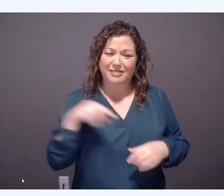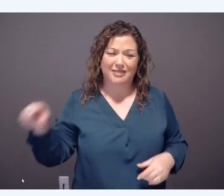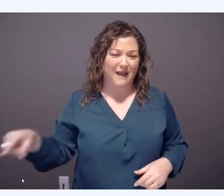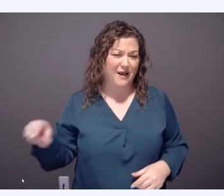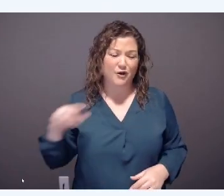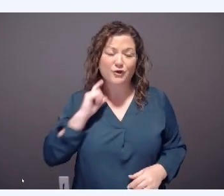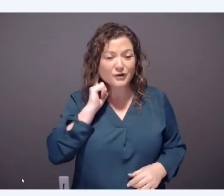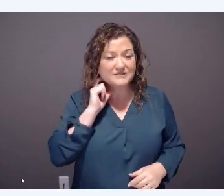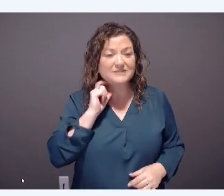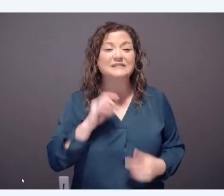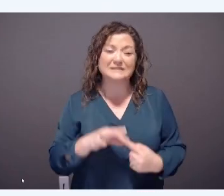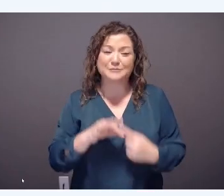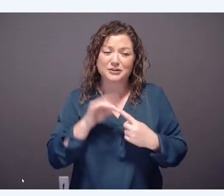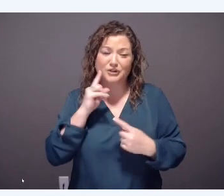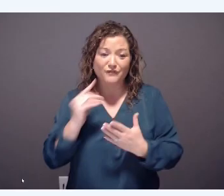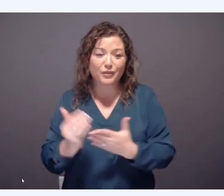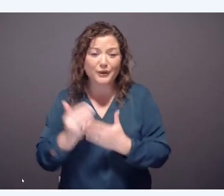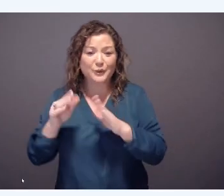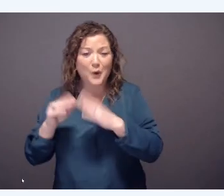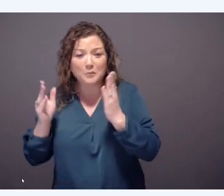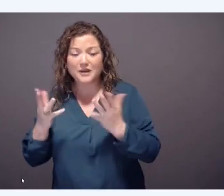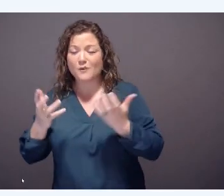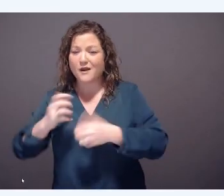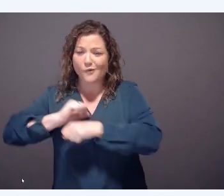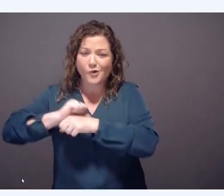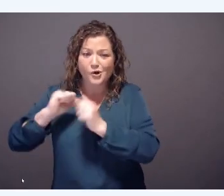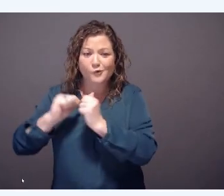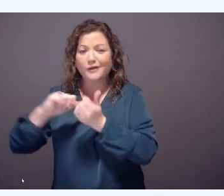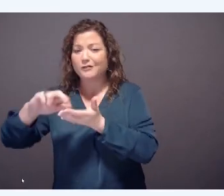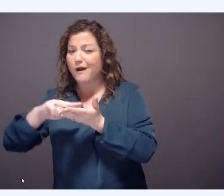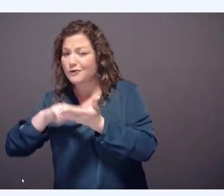work with our contractor to make see if we can